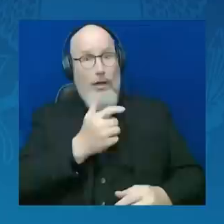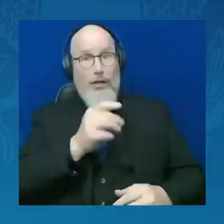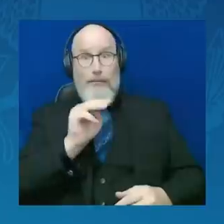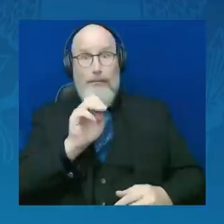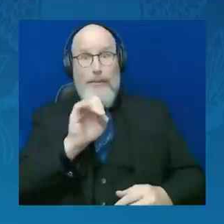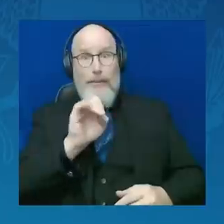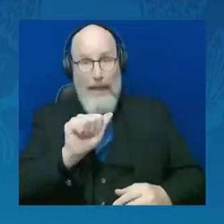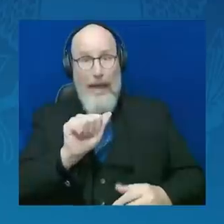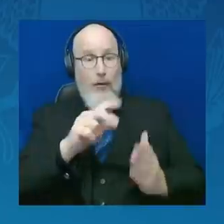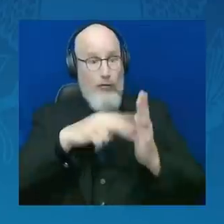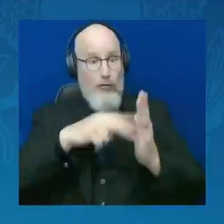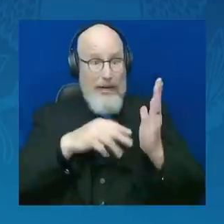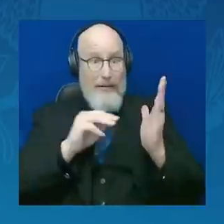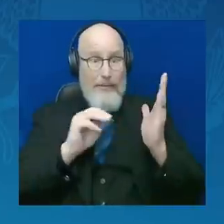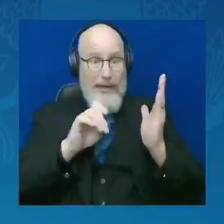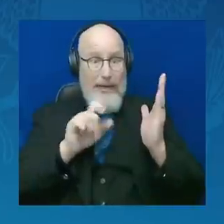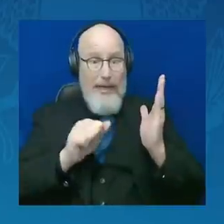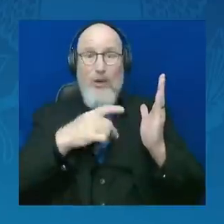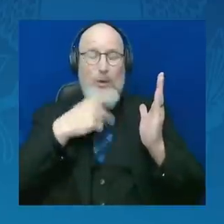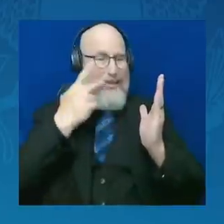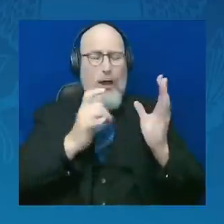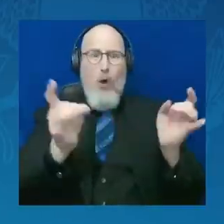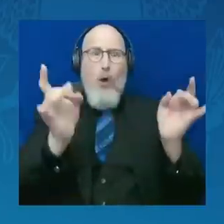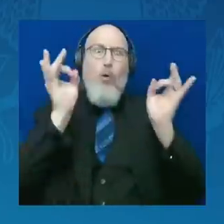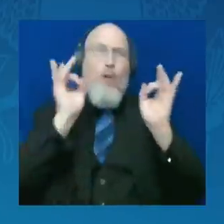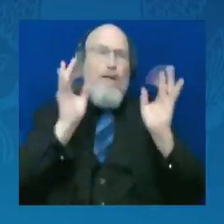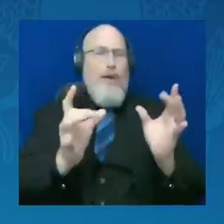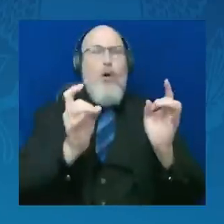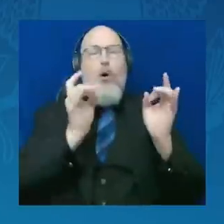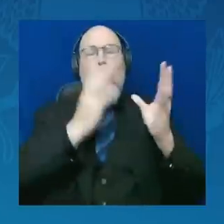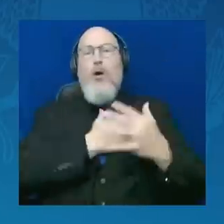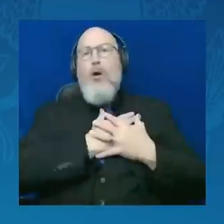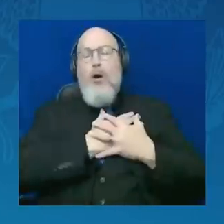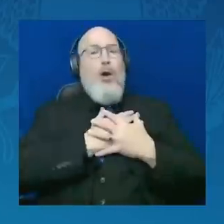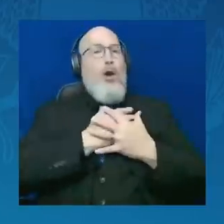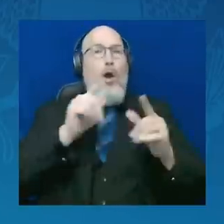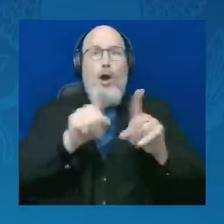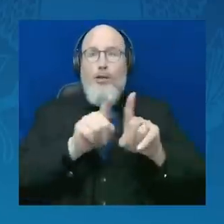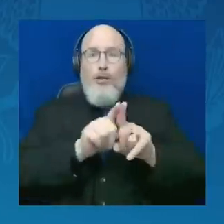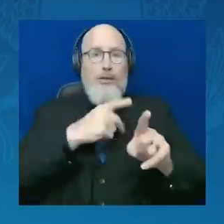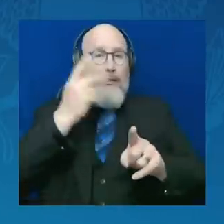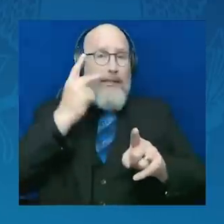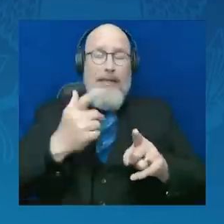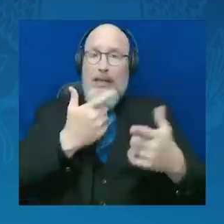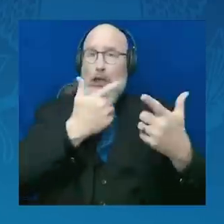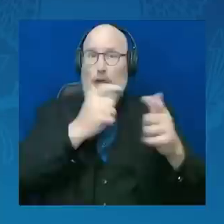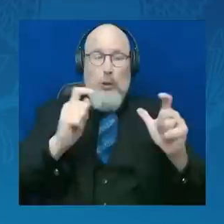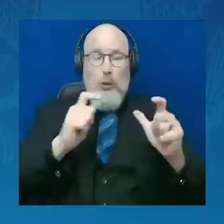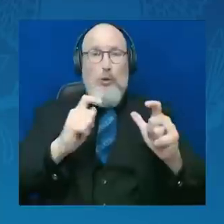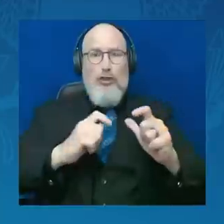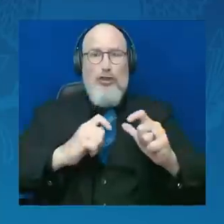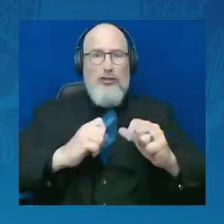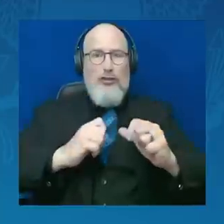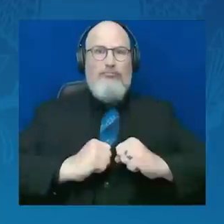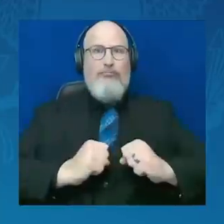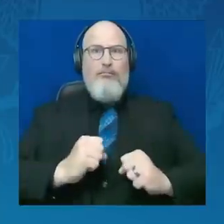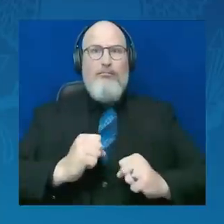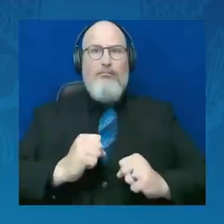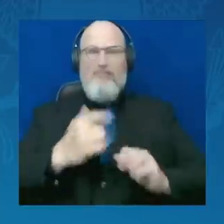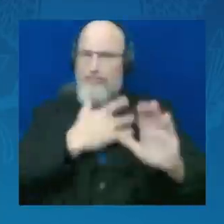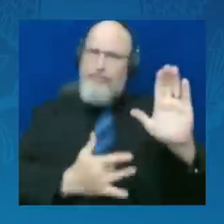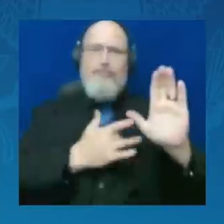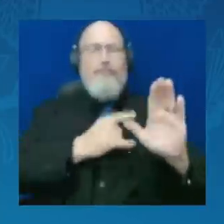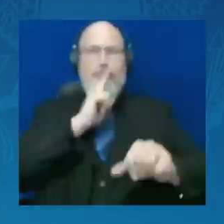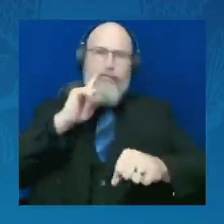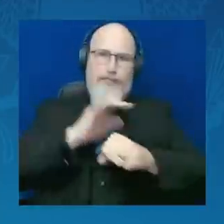same time, we're able to witness the huge heroism and incredible determination of the Ukrainian people. And we stand at the side of the Ukrainian people. We're